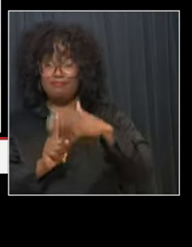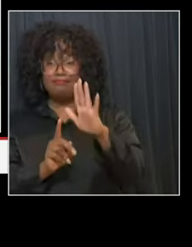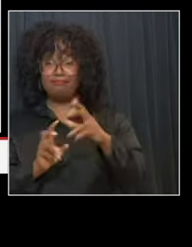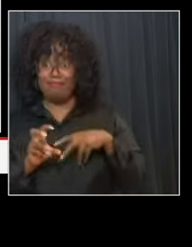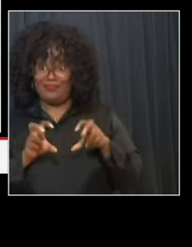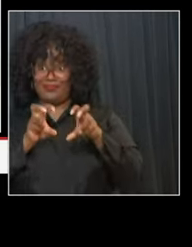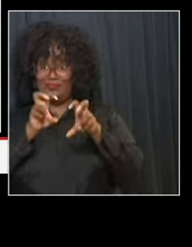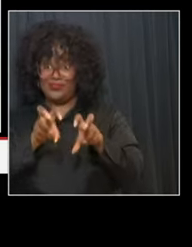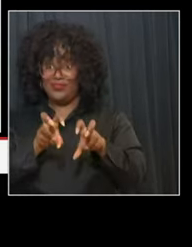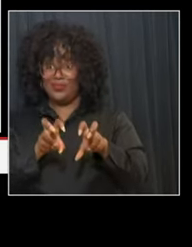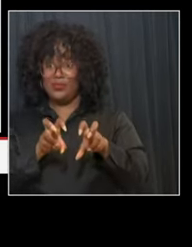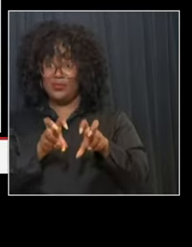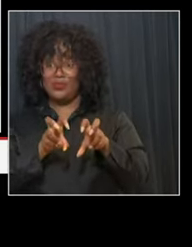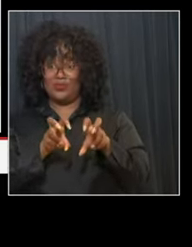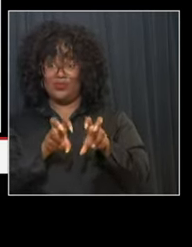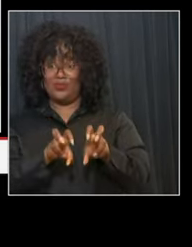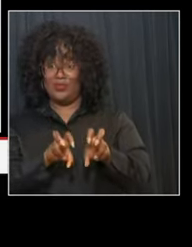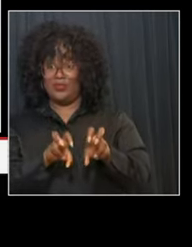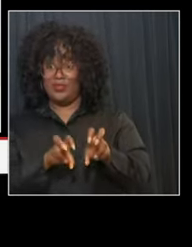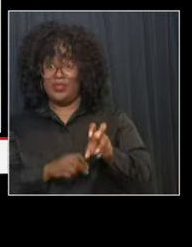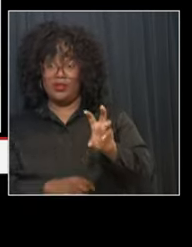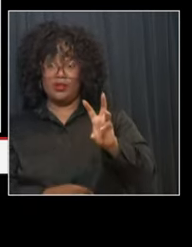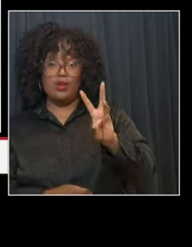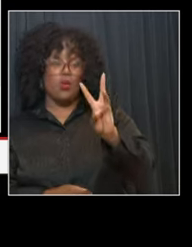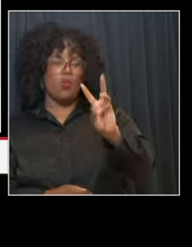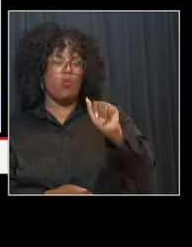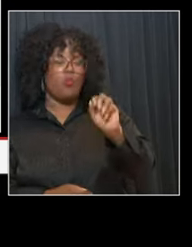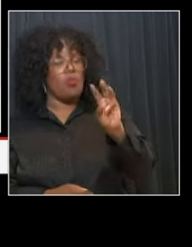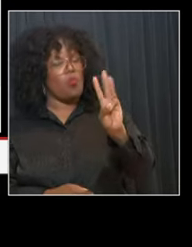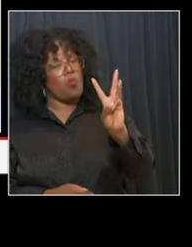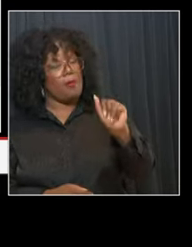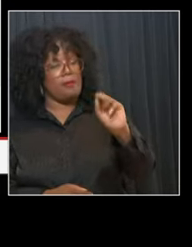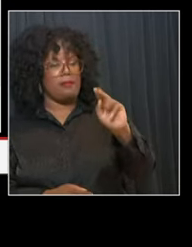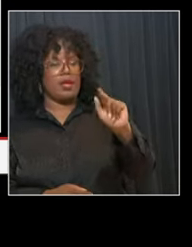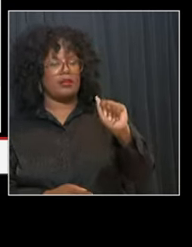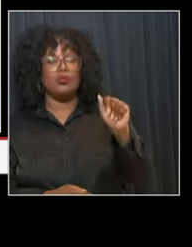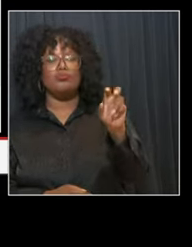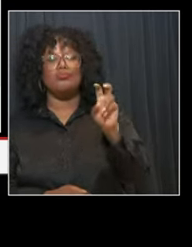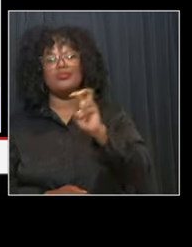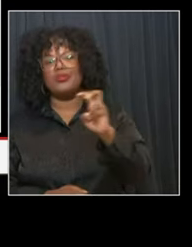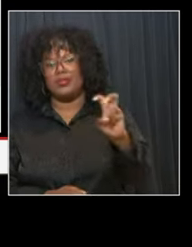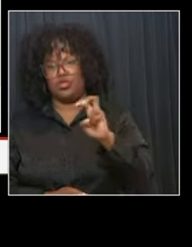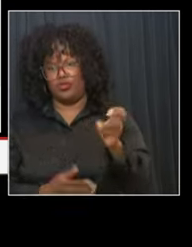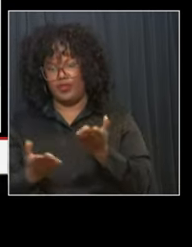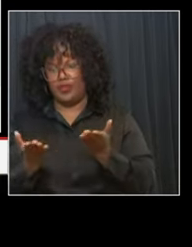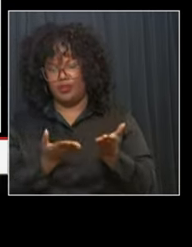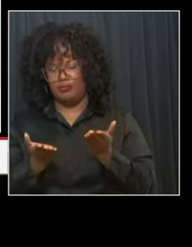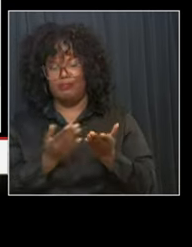funding request. That would include the changes to bus service that will be rolling out over the next couple of weeks.